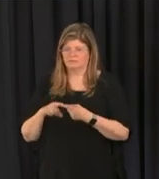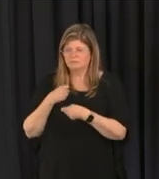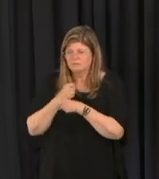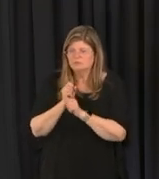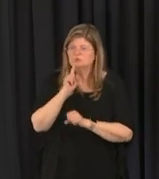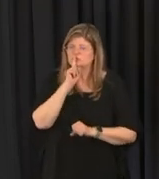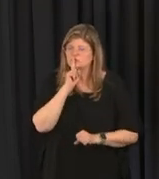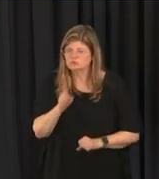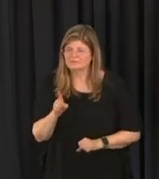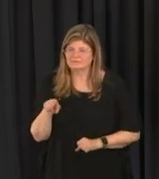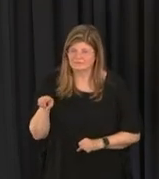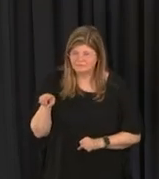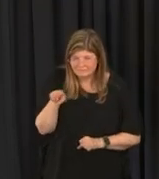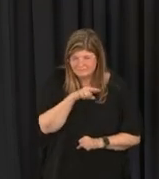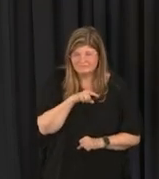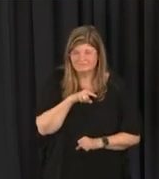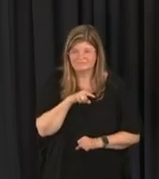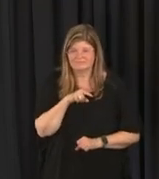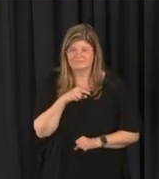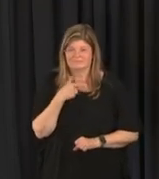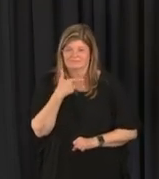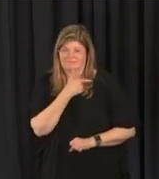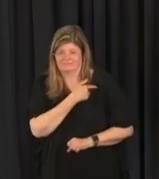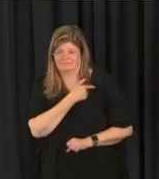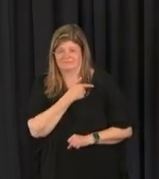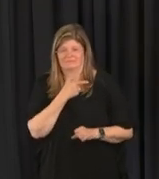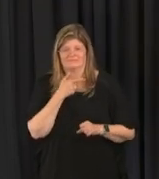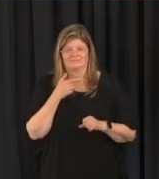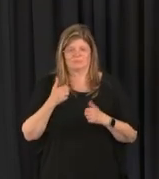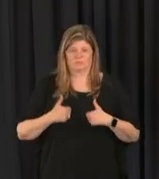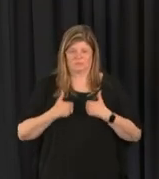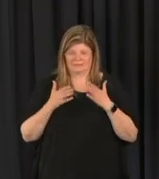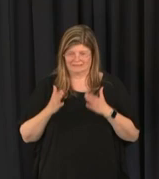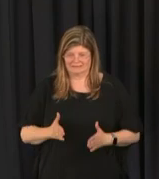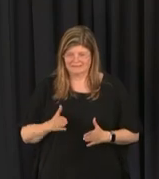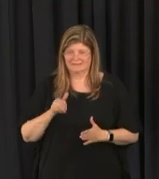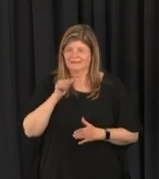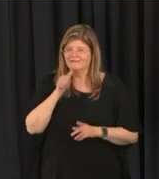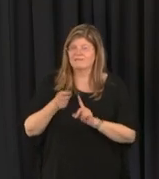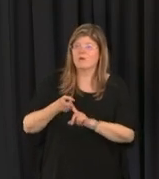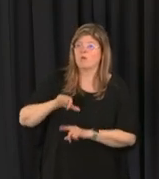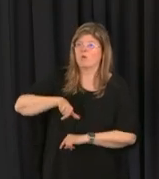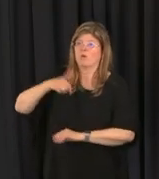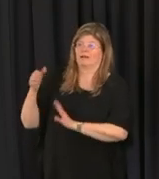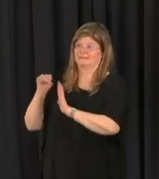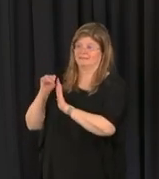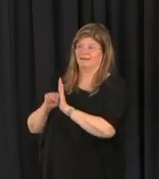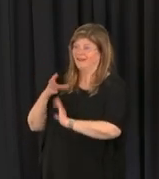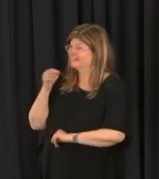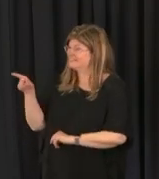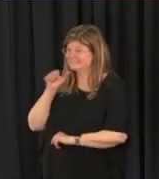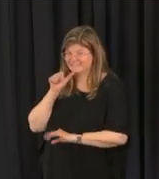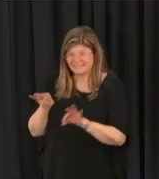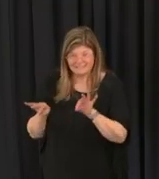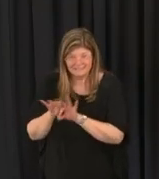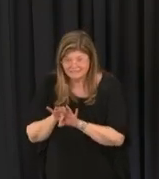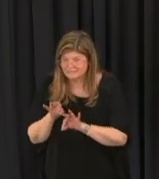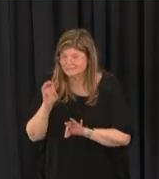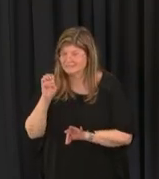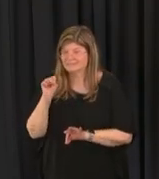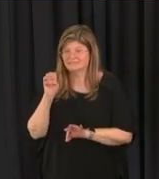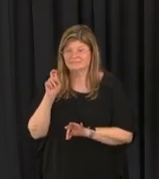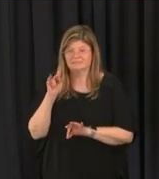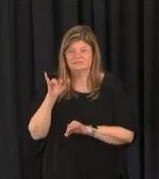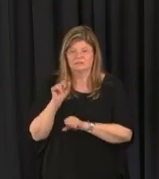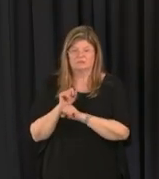ensure that we are not vaccinating residents from other jurisdictions who don't actually have an essential job in the District of Columbia